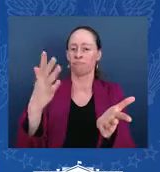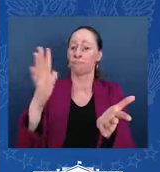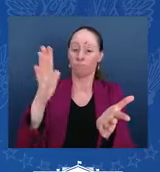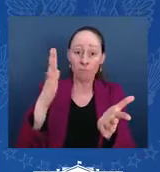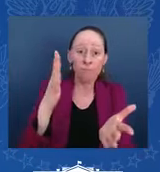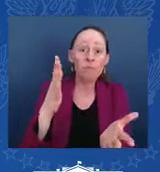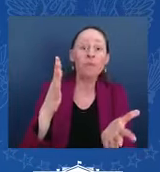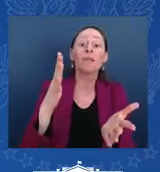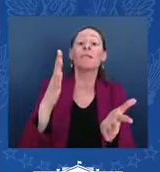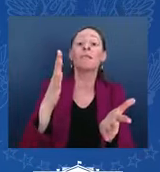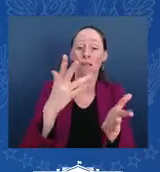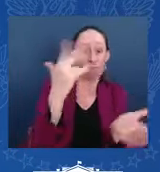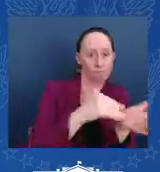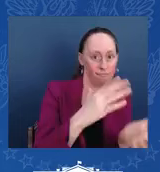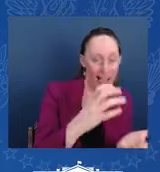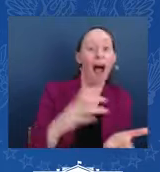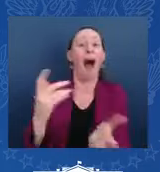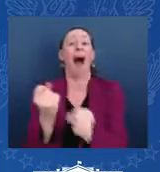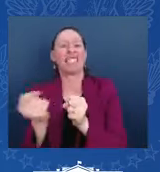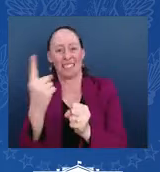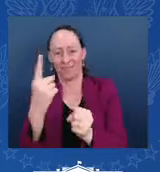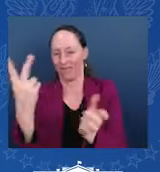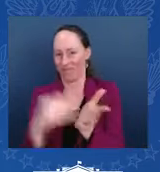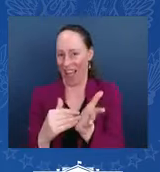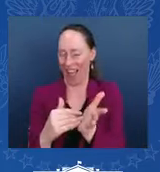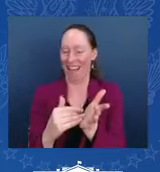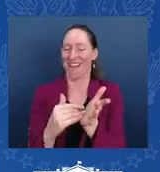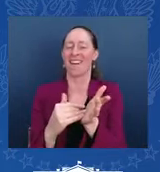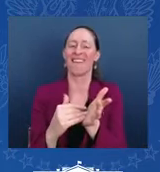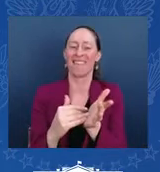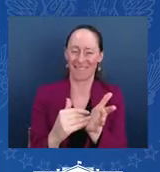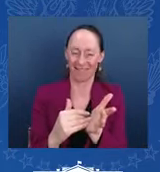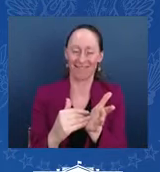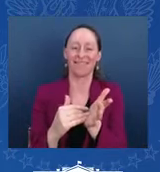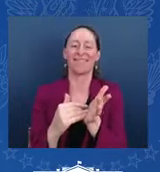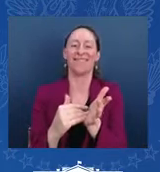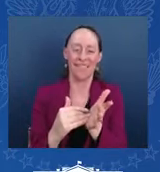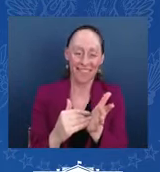this alone, year alone, at out-of-pocket spending, we saved the people enrolled in